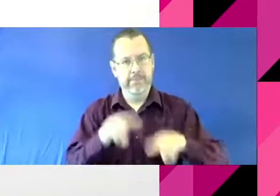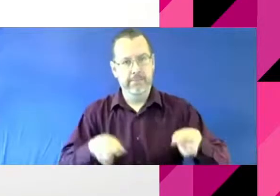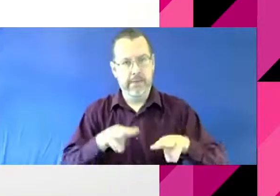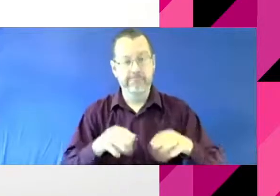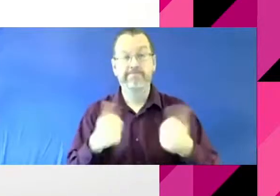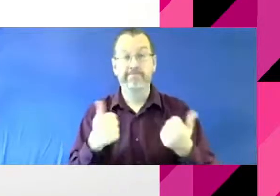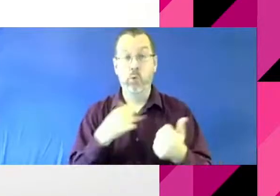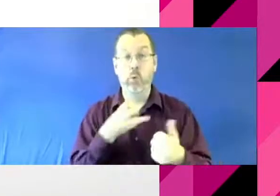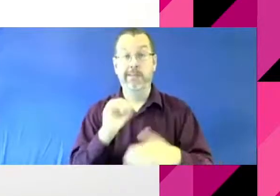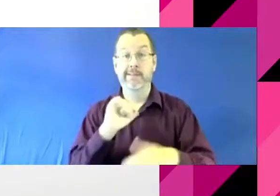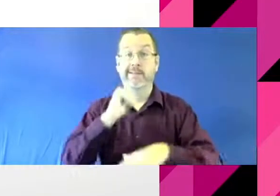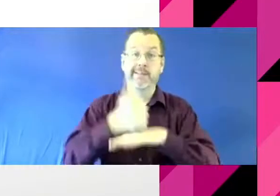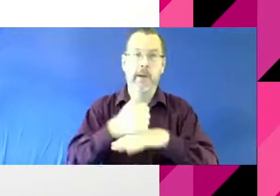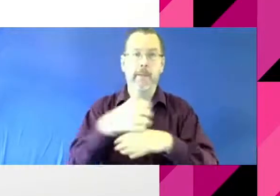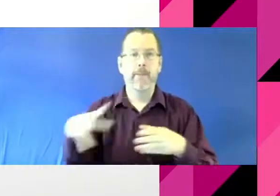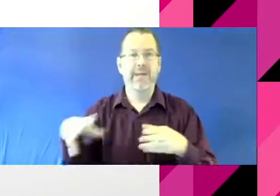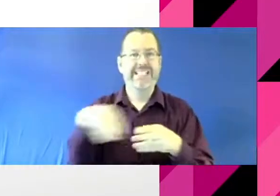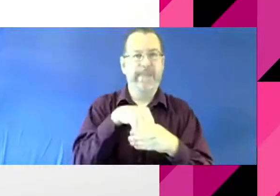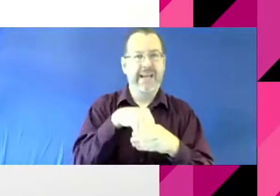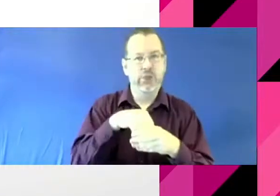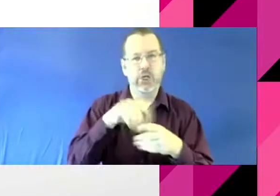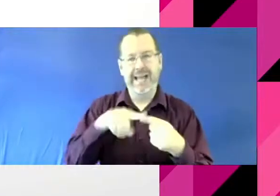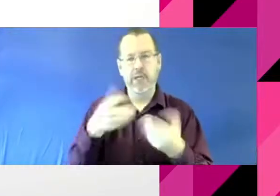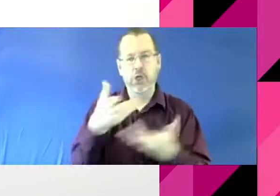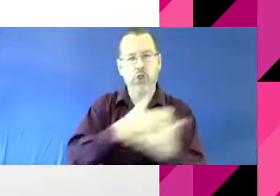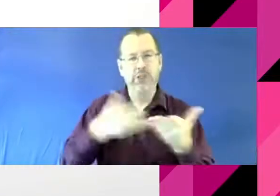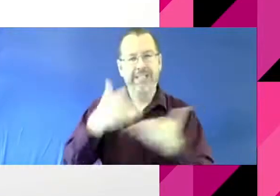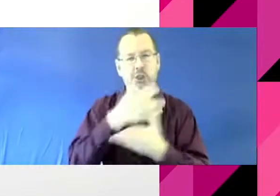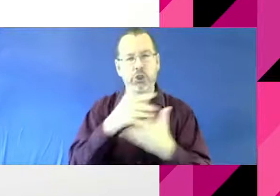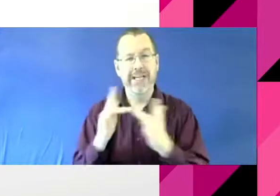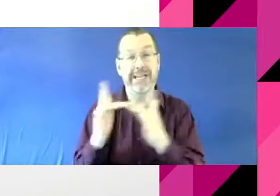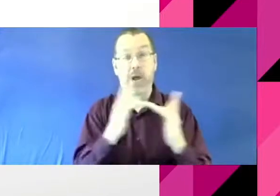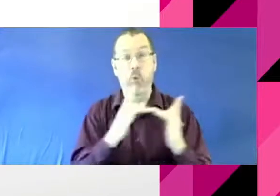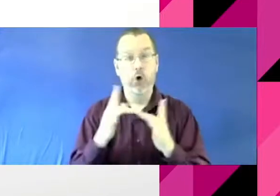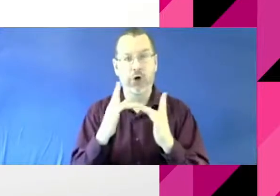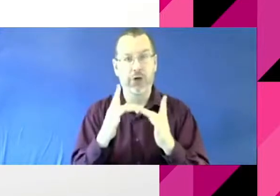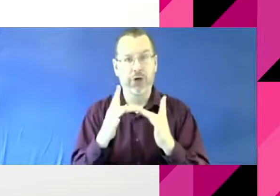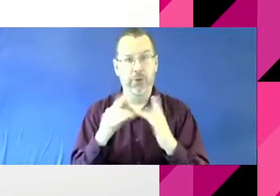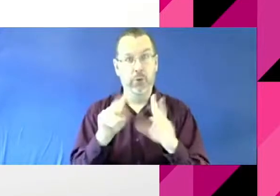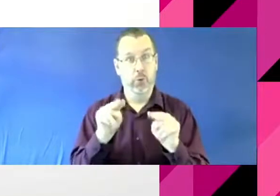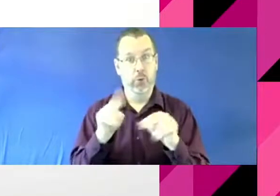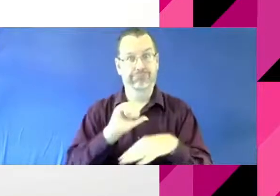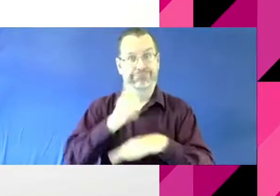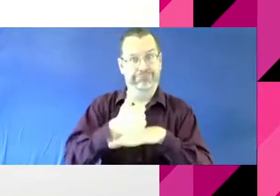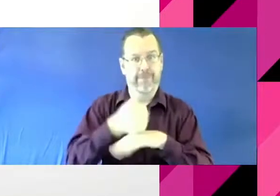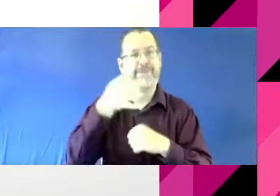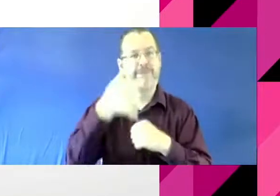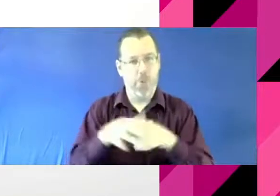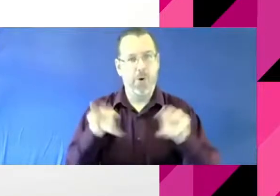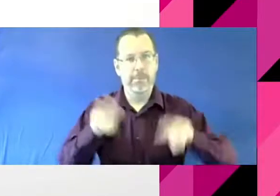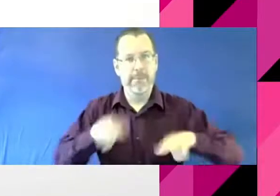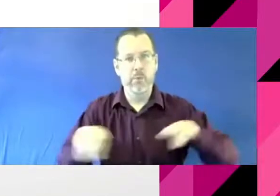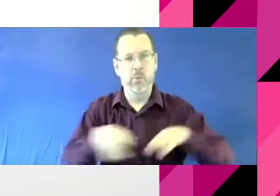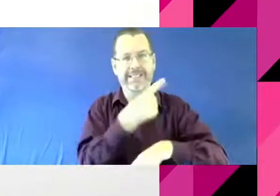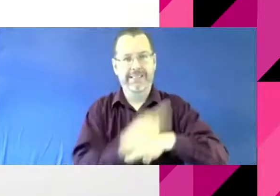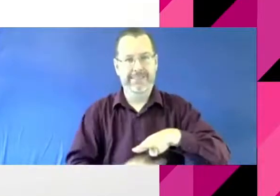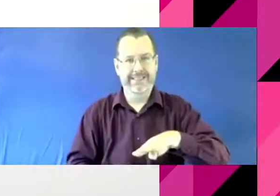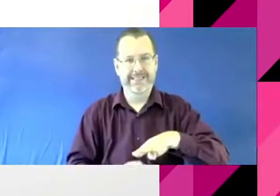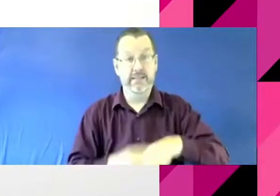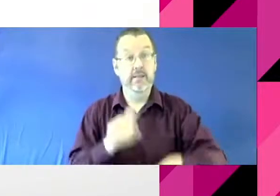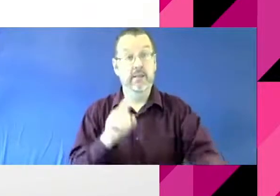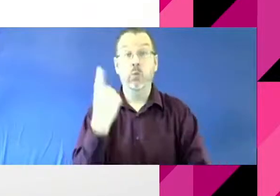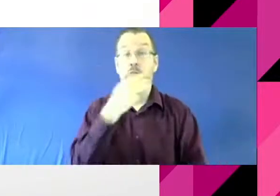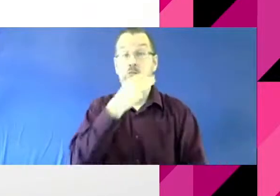participation and consultation network for people with disabilities. By doing this, I am meeting one of the key